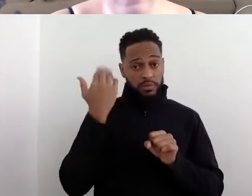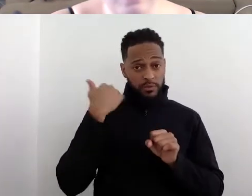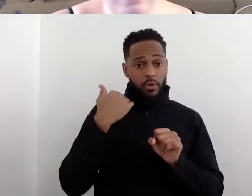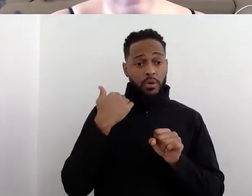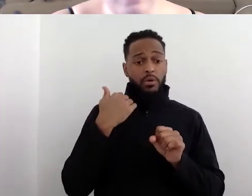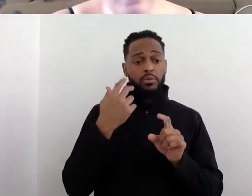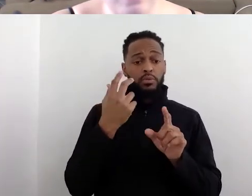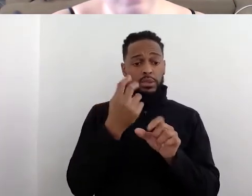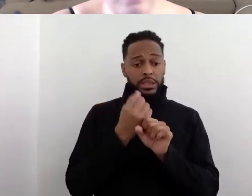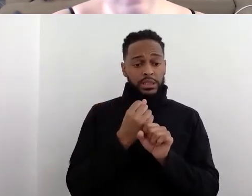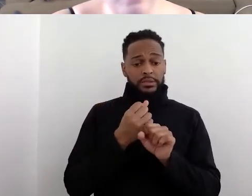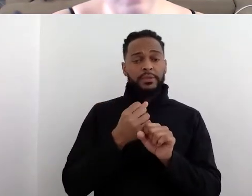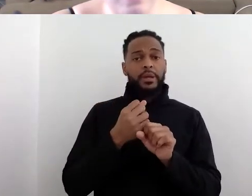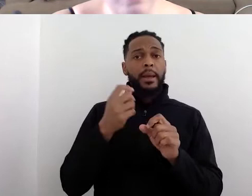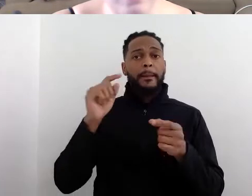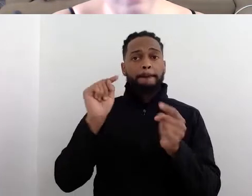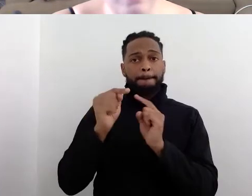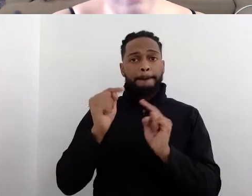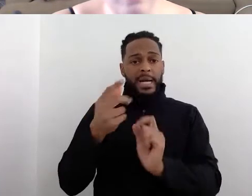Like I said, find everyone that has,